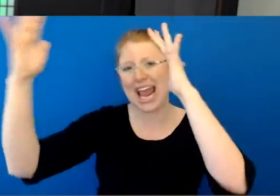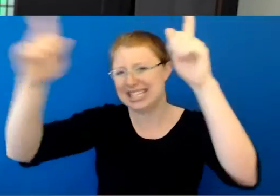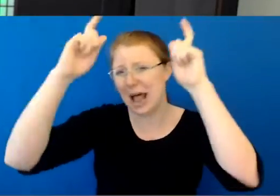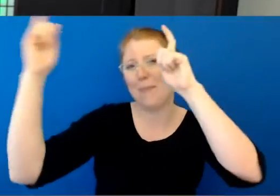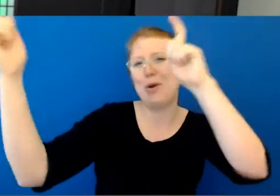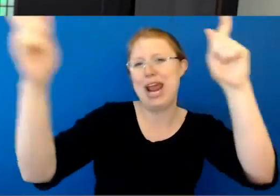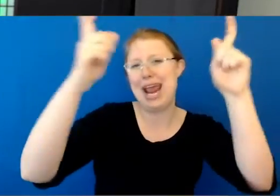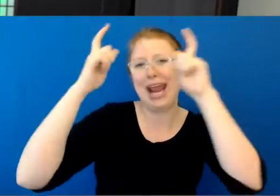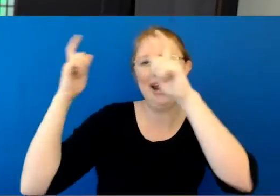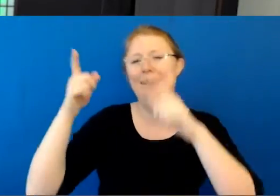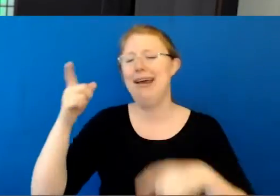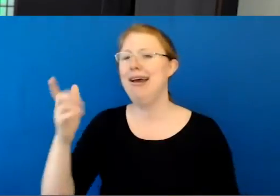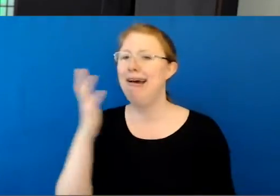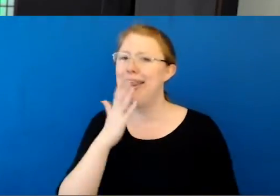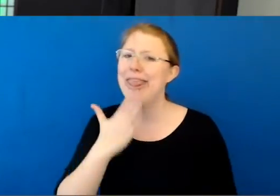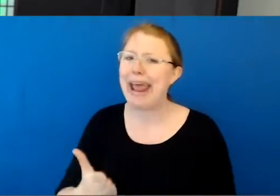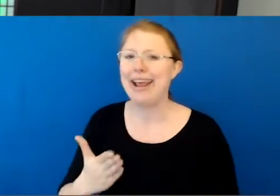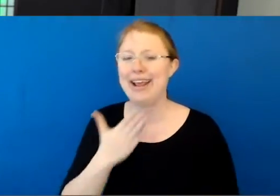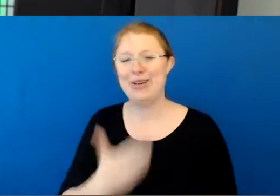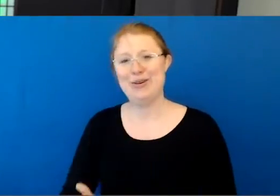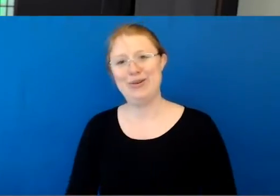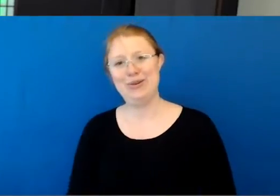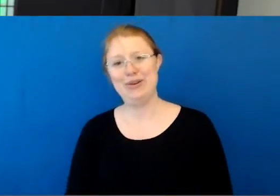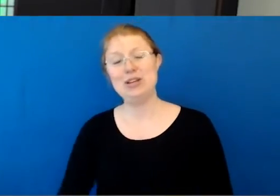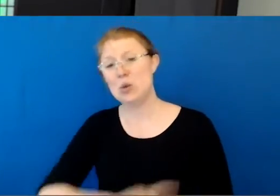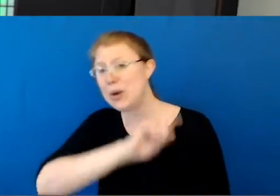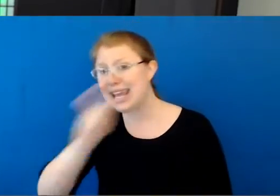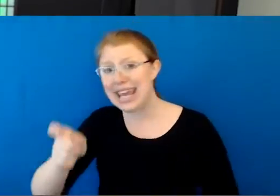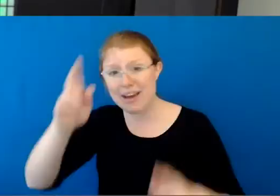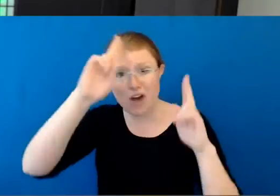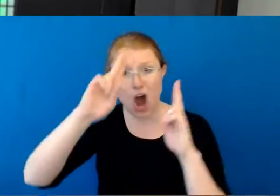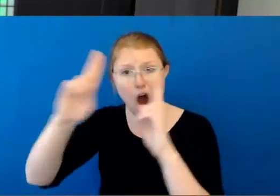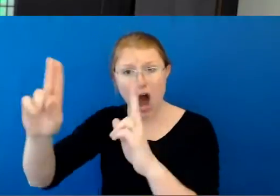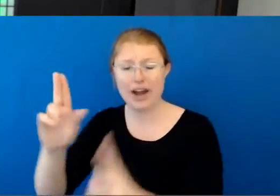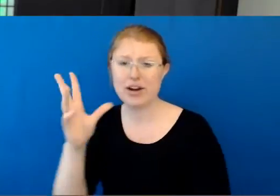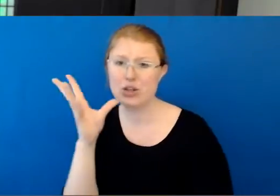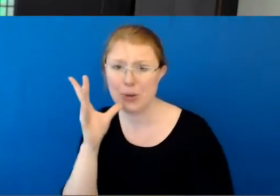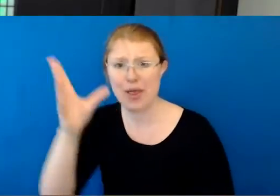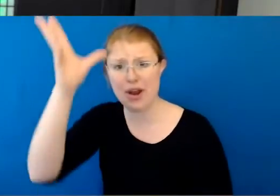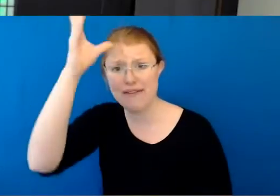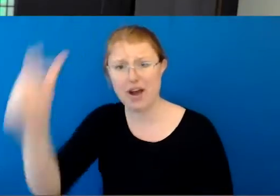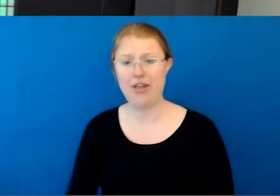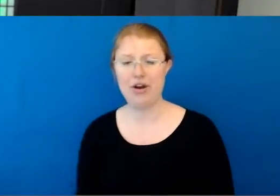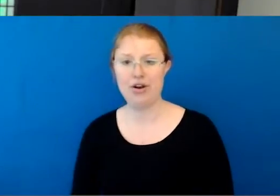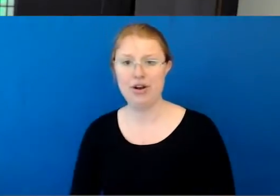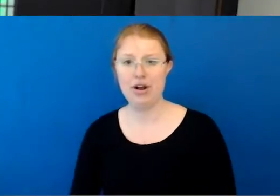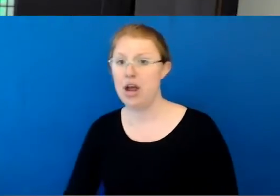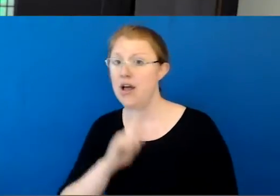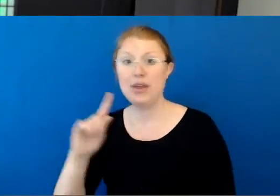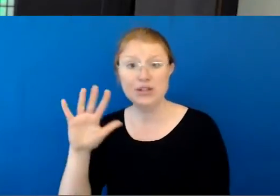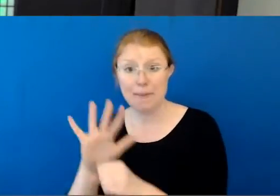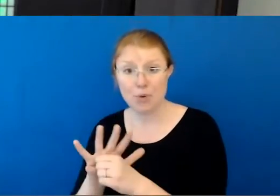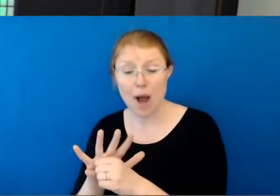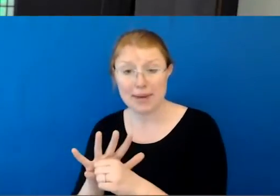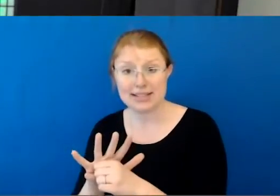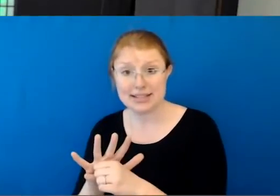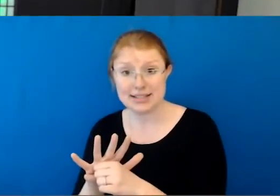and mother, which is the first commandment with a promise. To honor means to ascribe